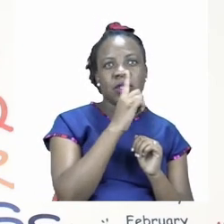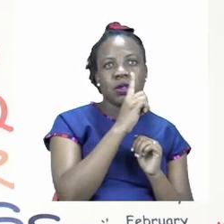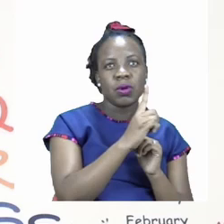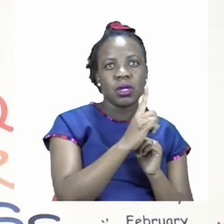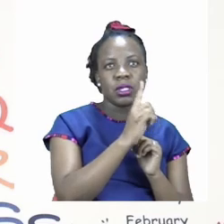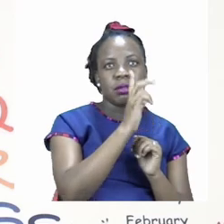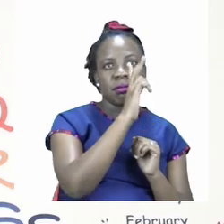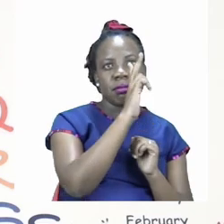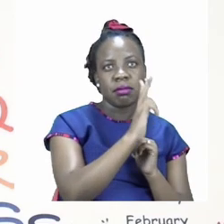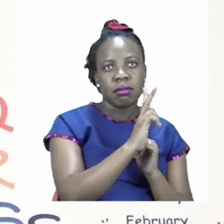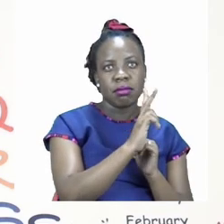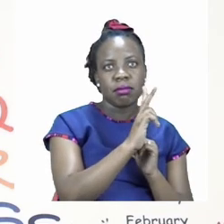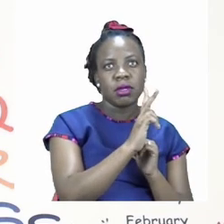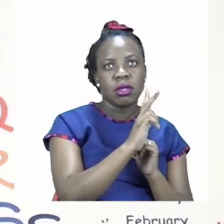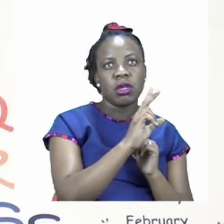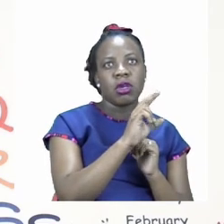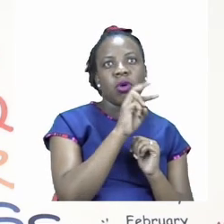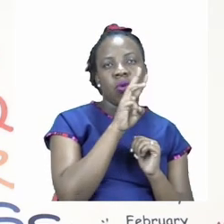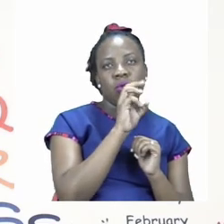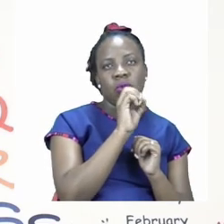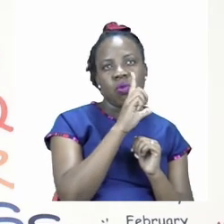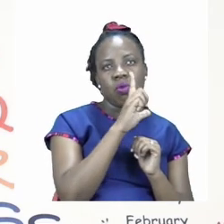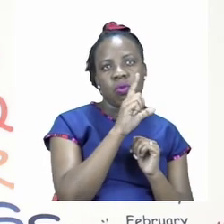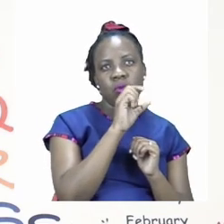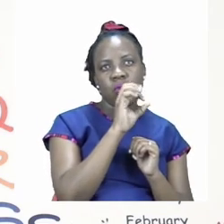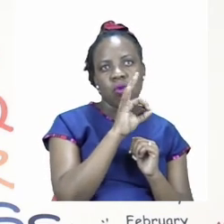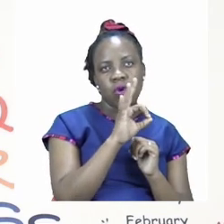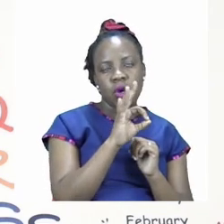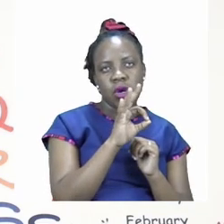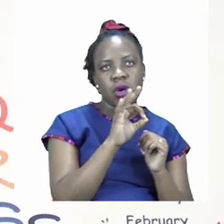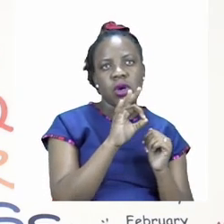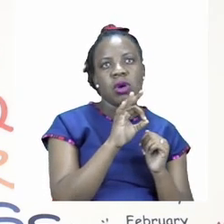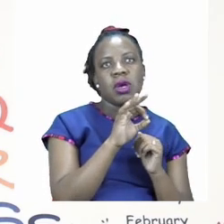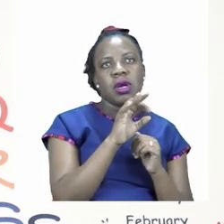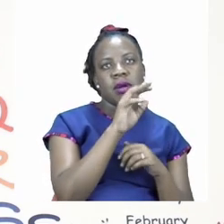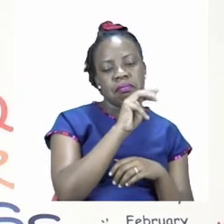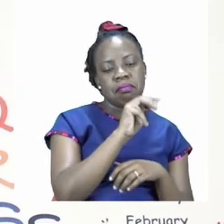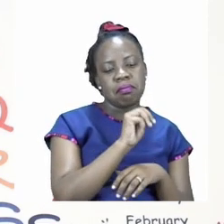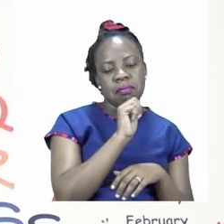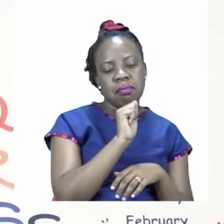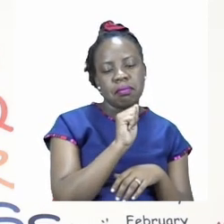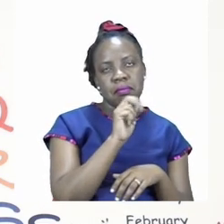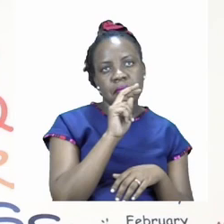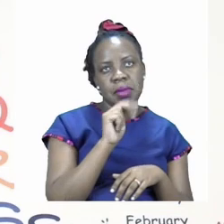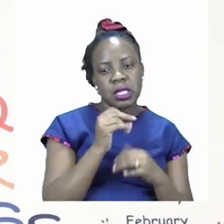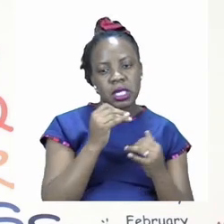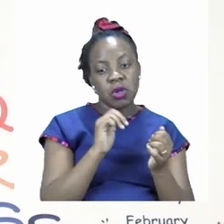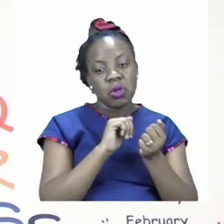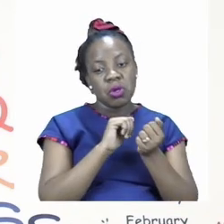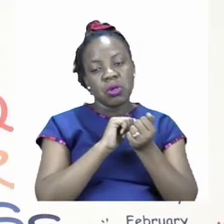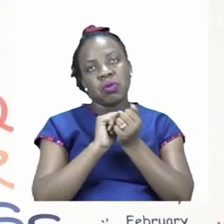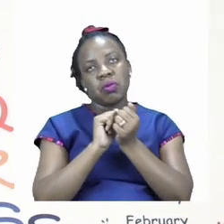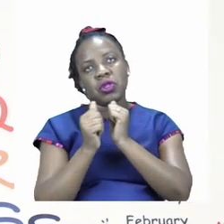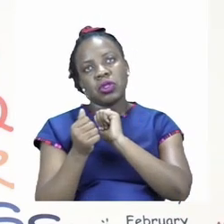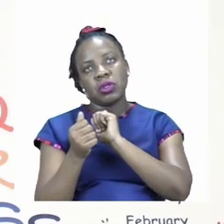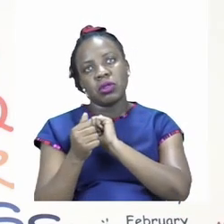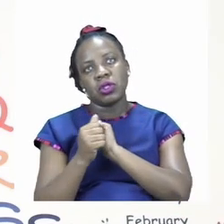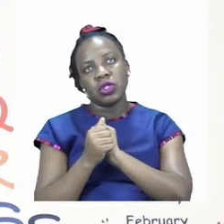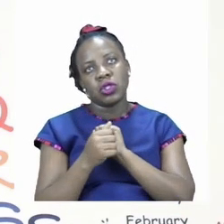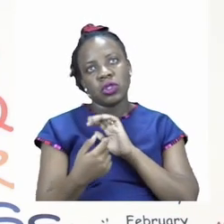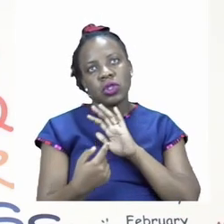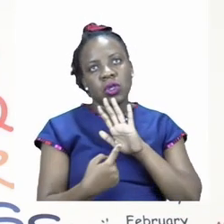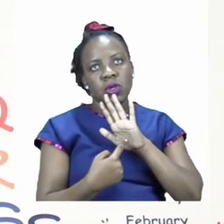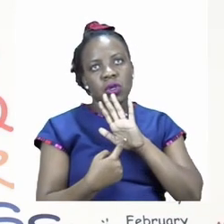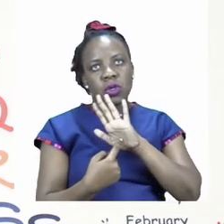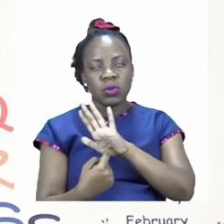and man. Now when we change them to many or plurals, that's when the word changes